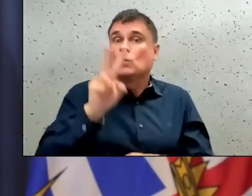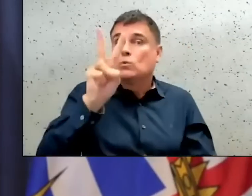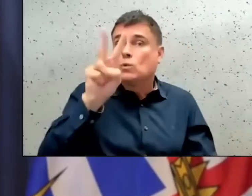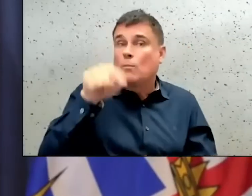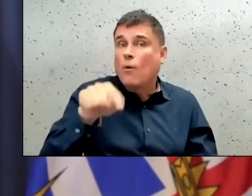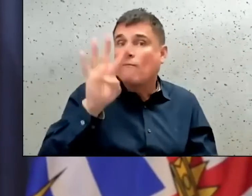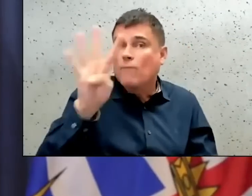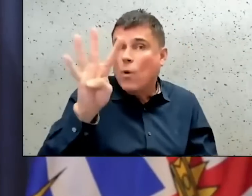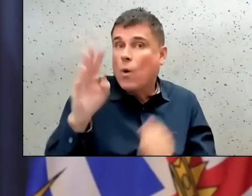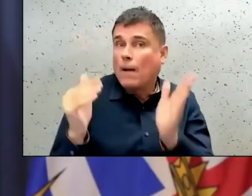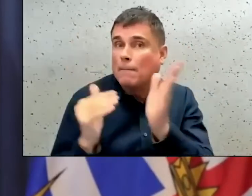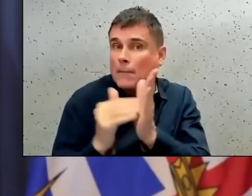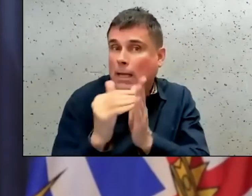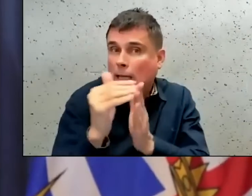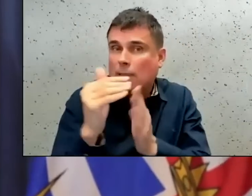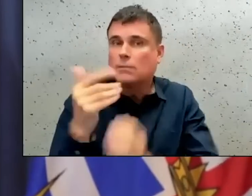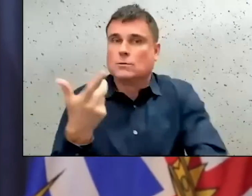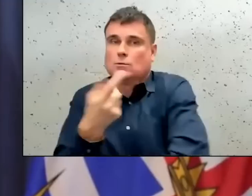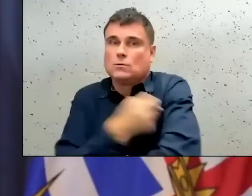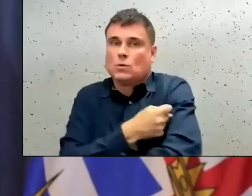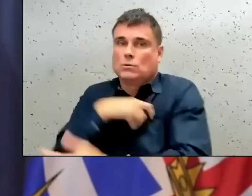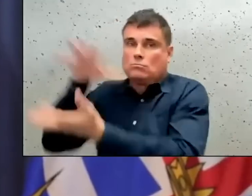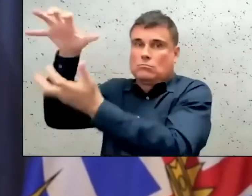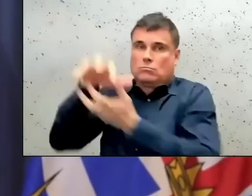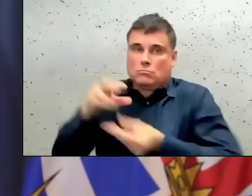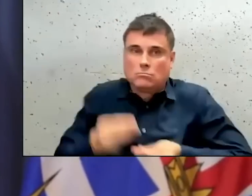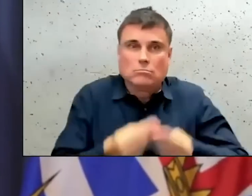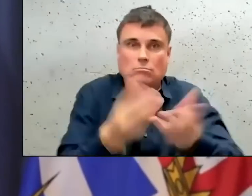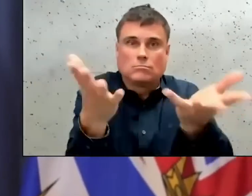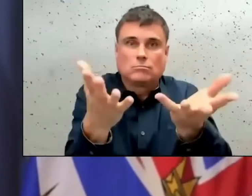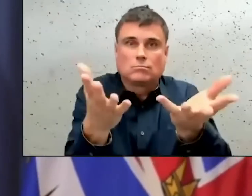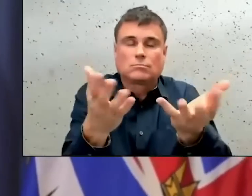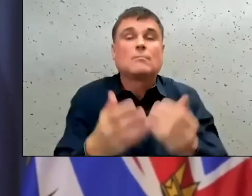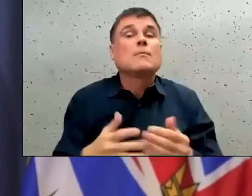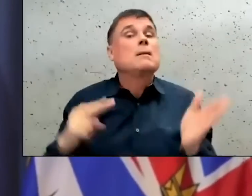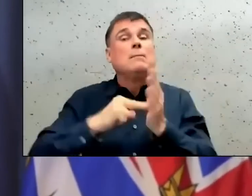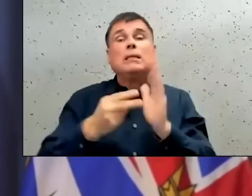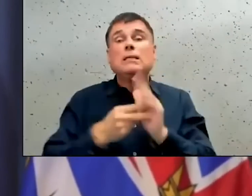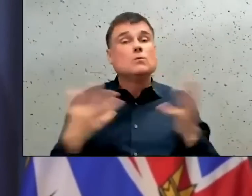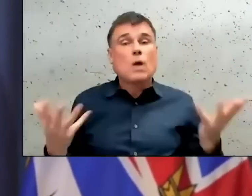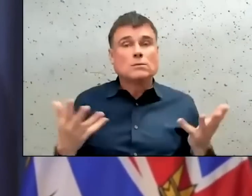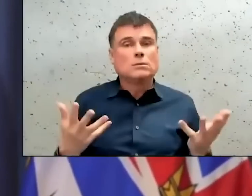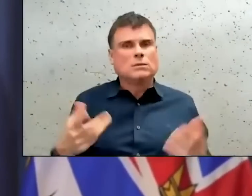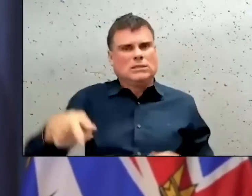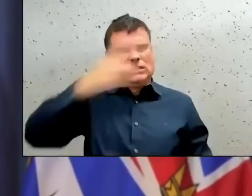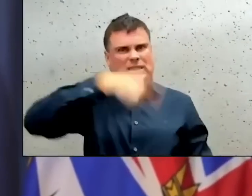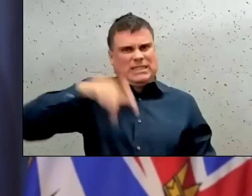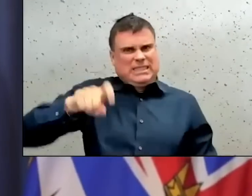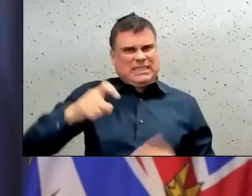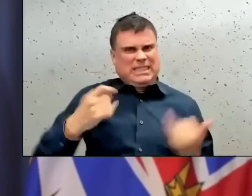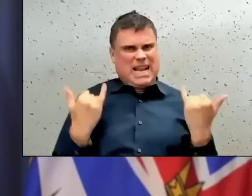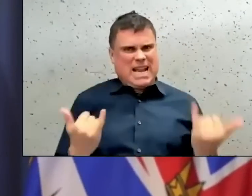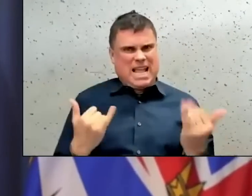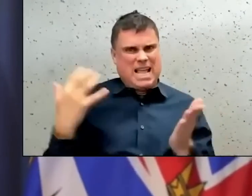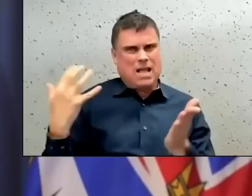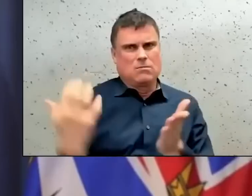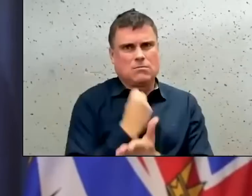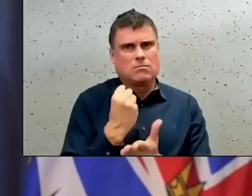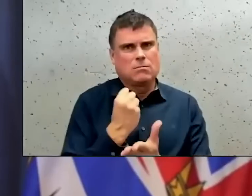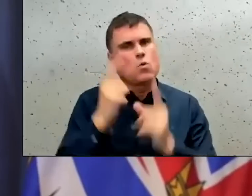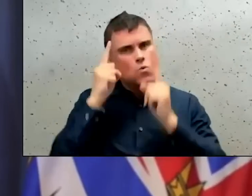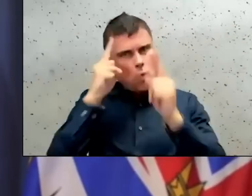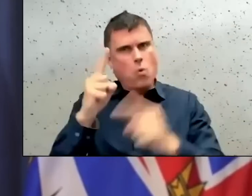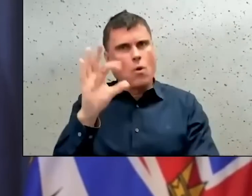when we got extra doses. And that reflects the need right now, to ensure that we are protected and